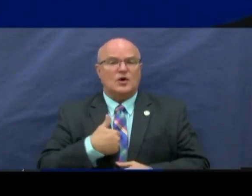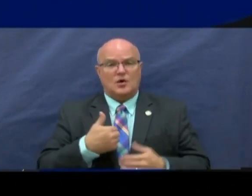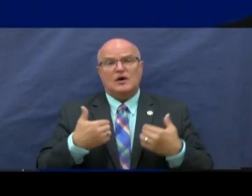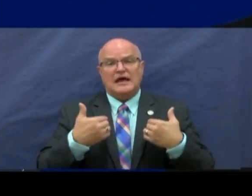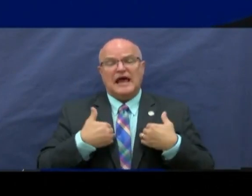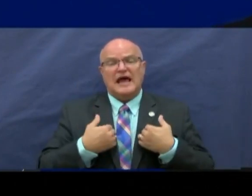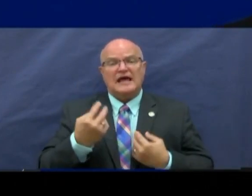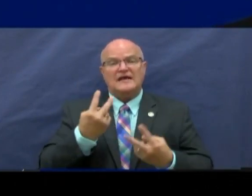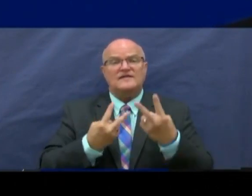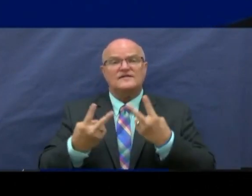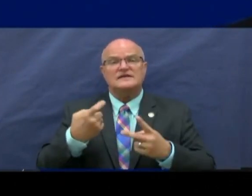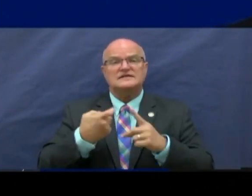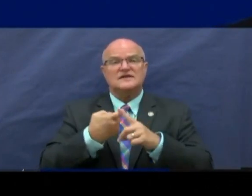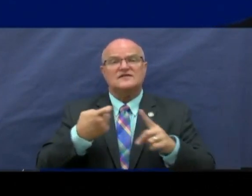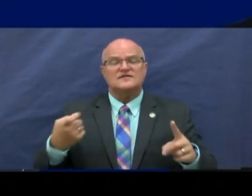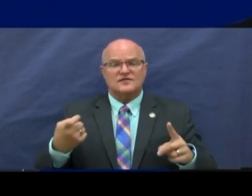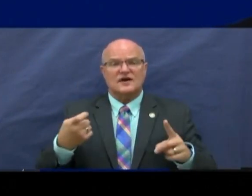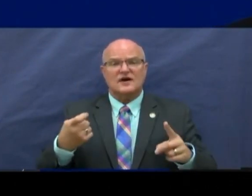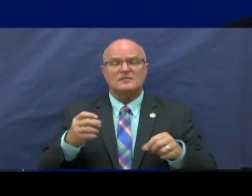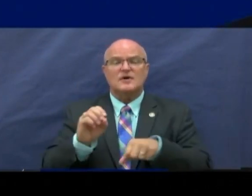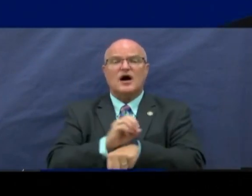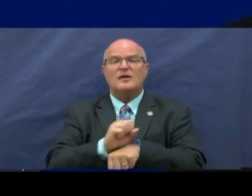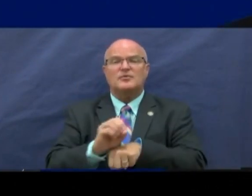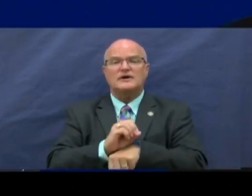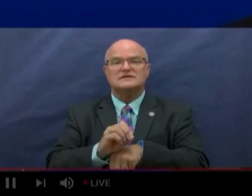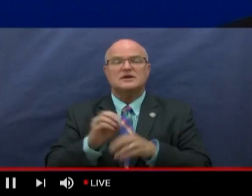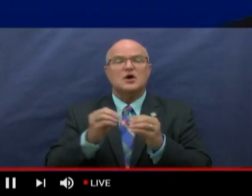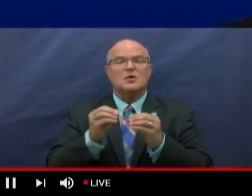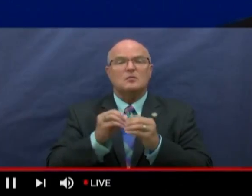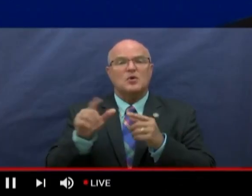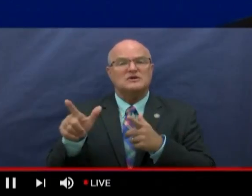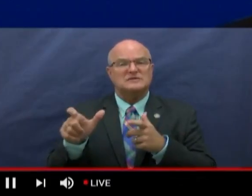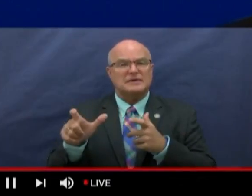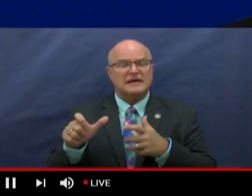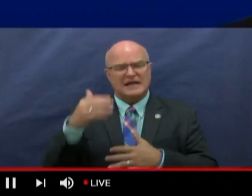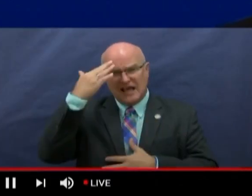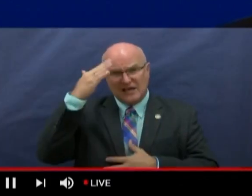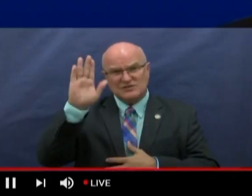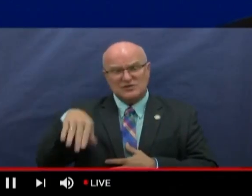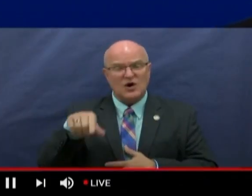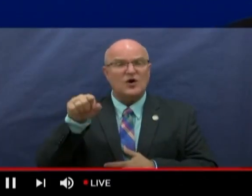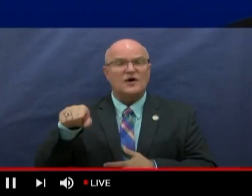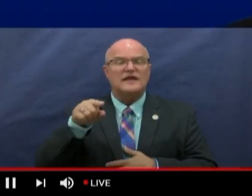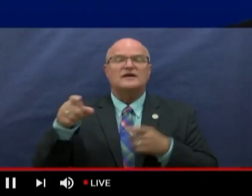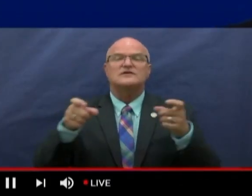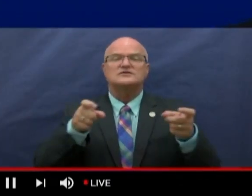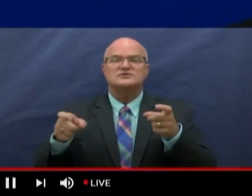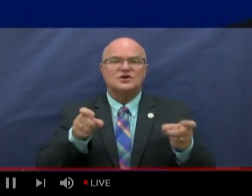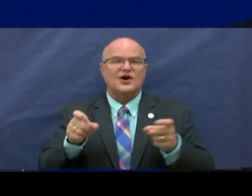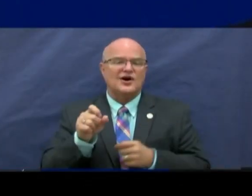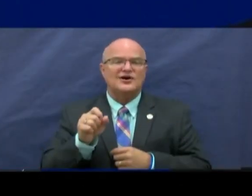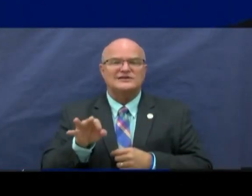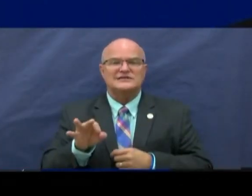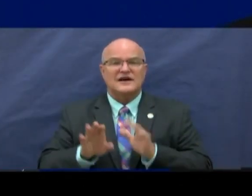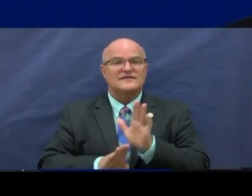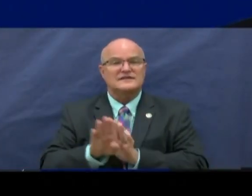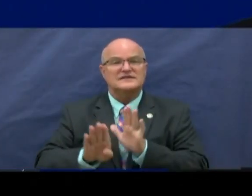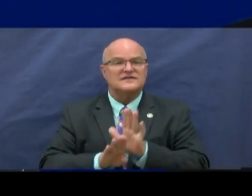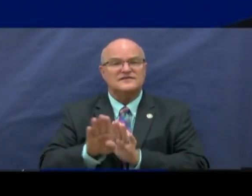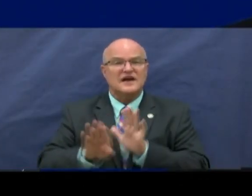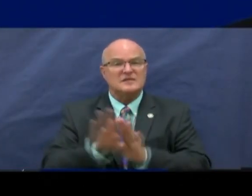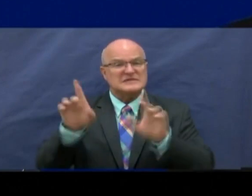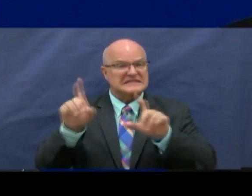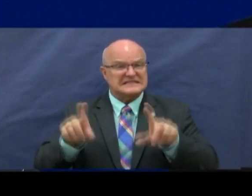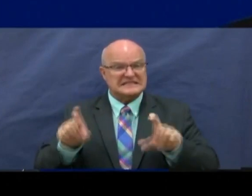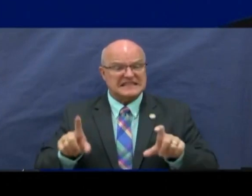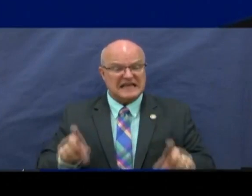a visit from Operation Warp Speed. As you all know, they are in charge of the development,